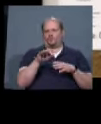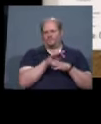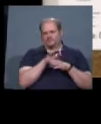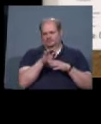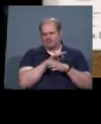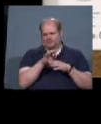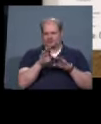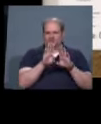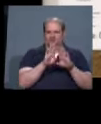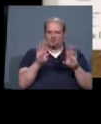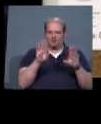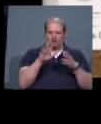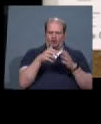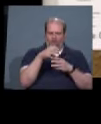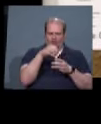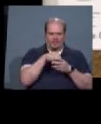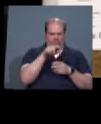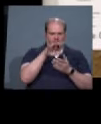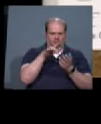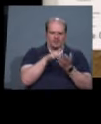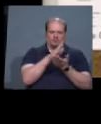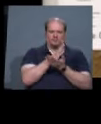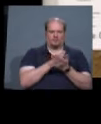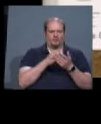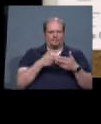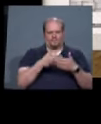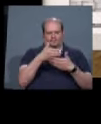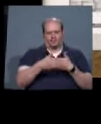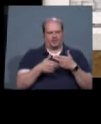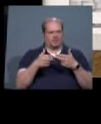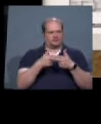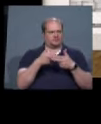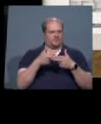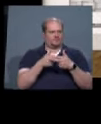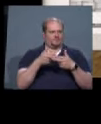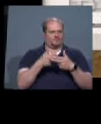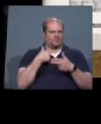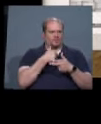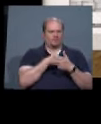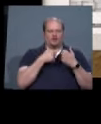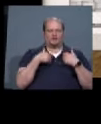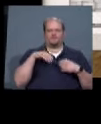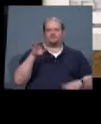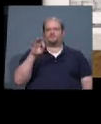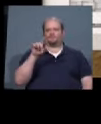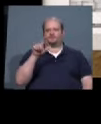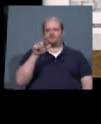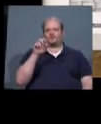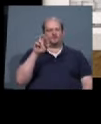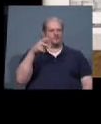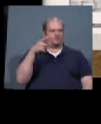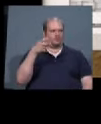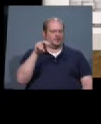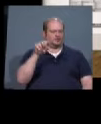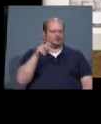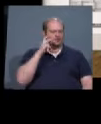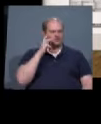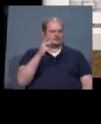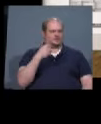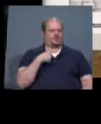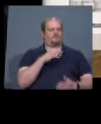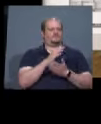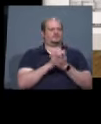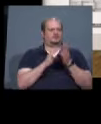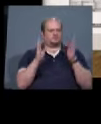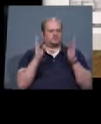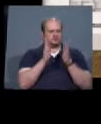facility will all be located. And then on the next slide, we have floor plans. You can see that there are some